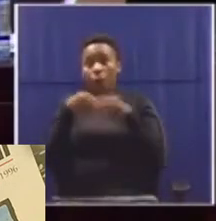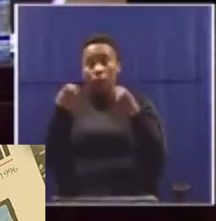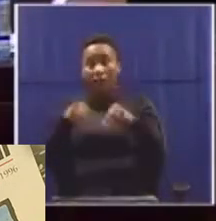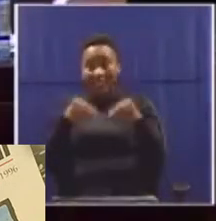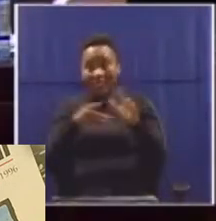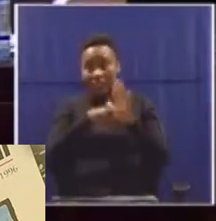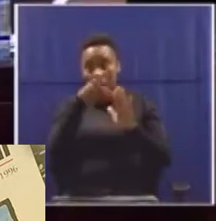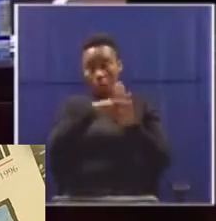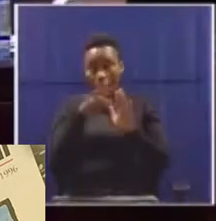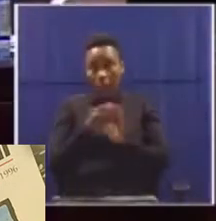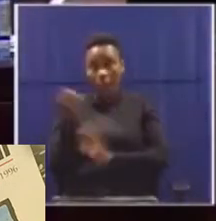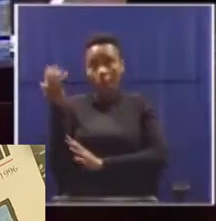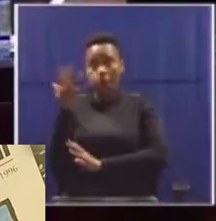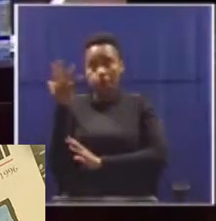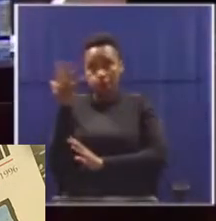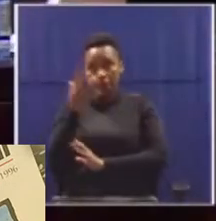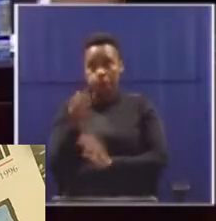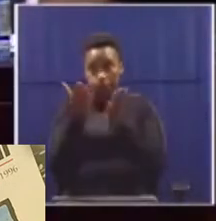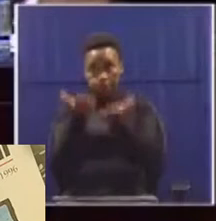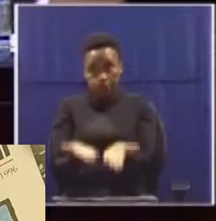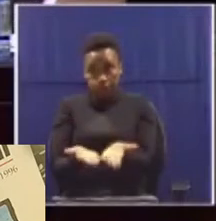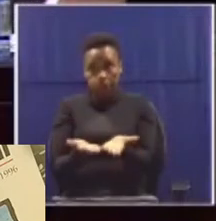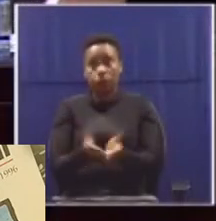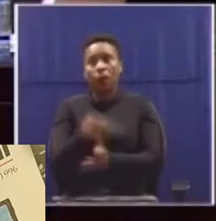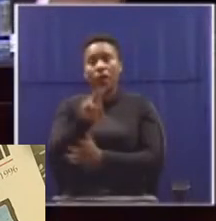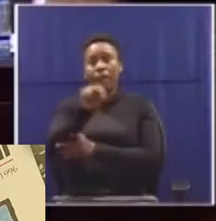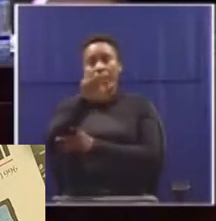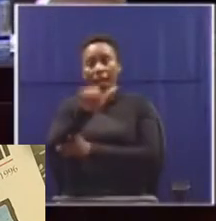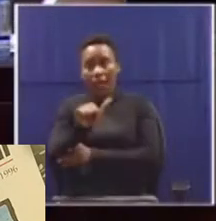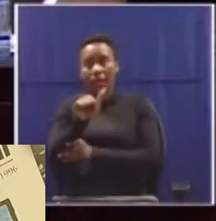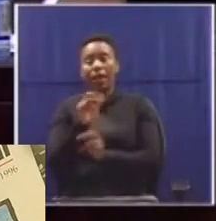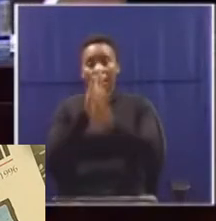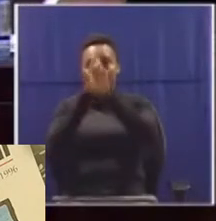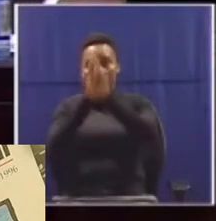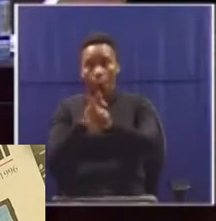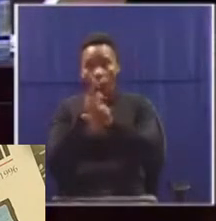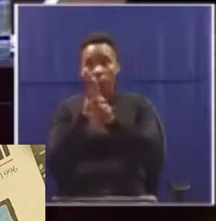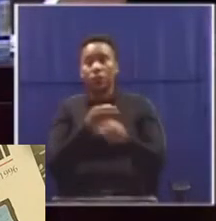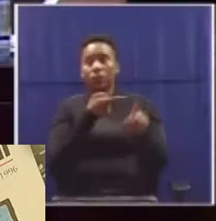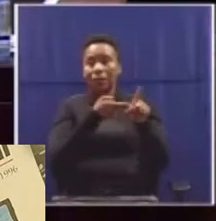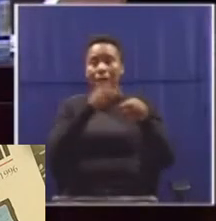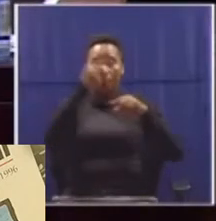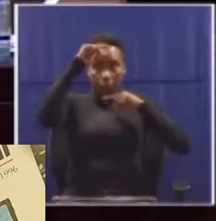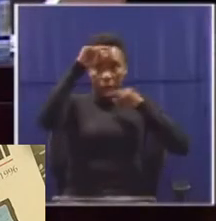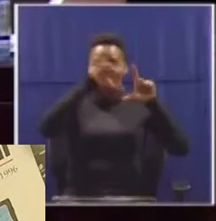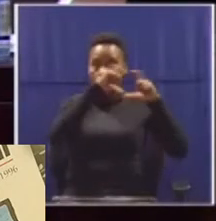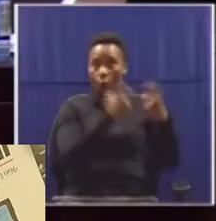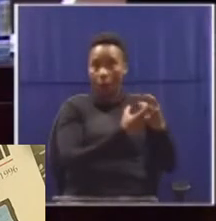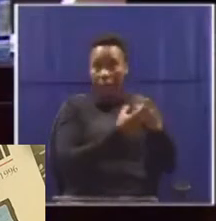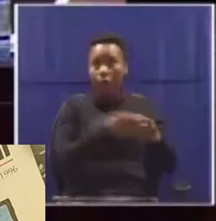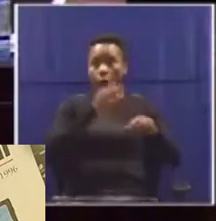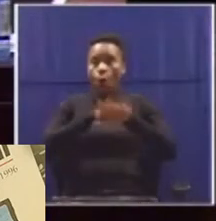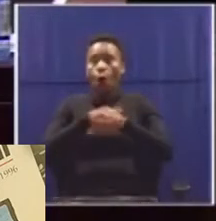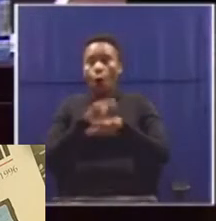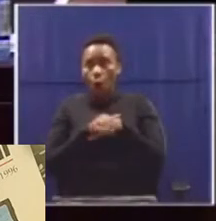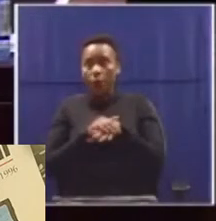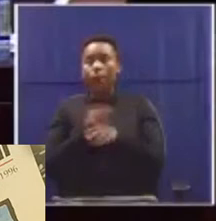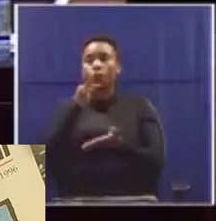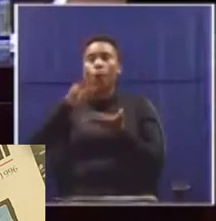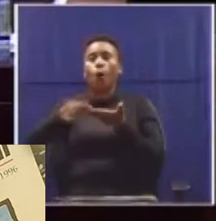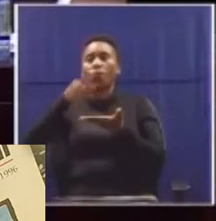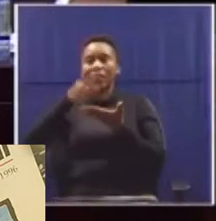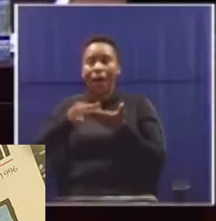presenting before the National Assembly the report of the portfolio committee on legislative proposal